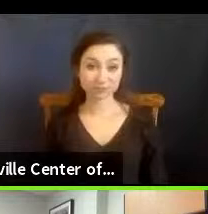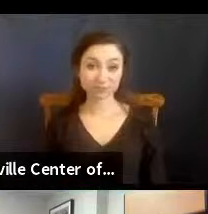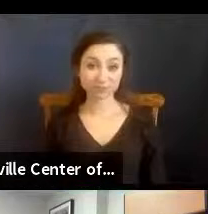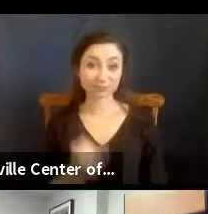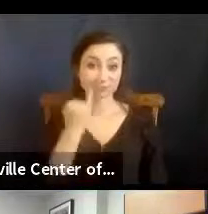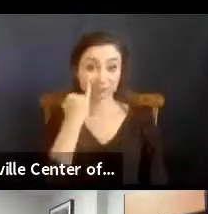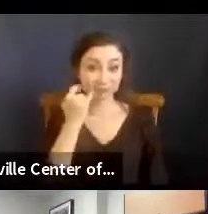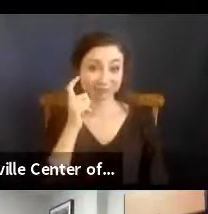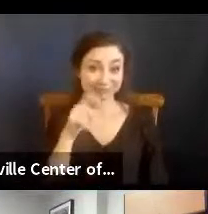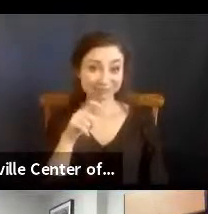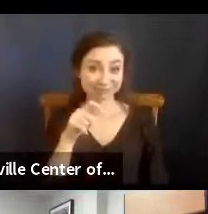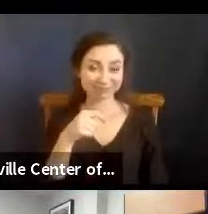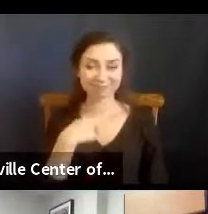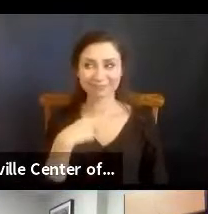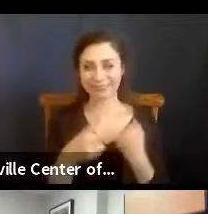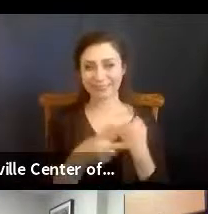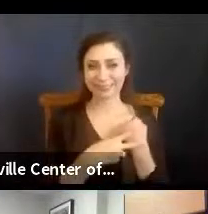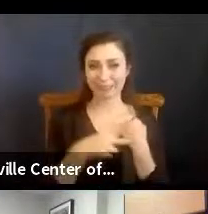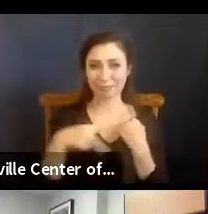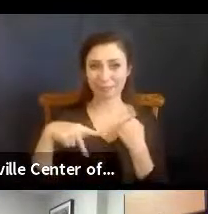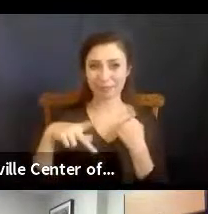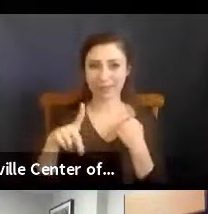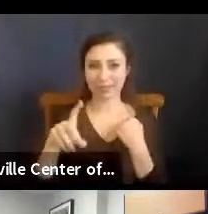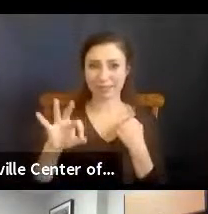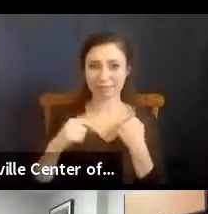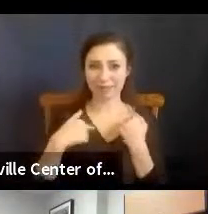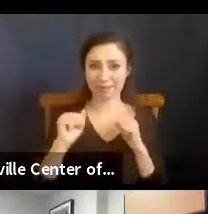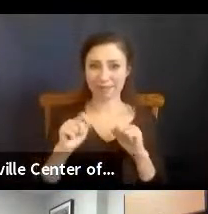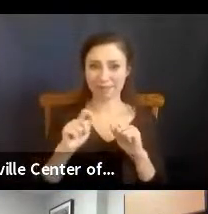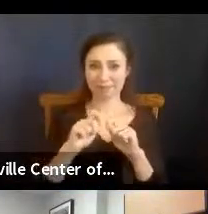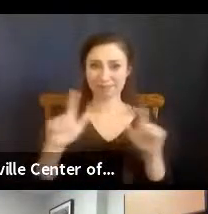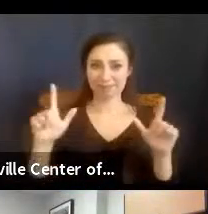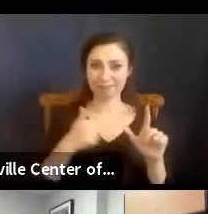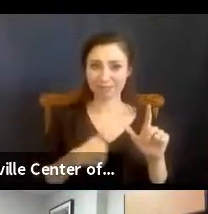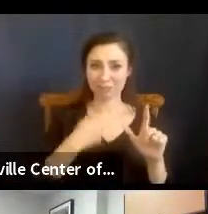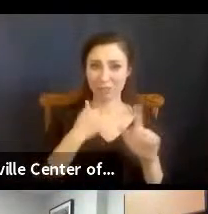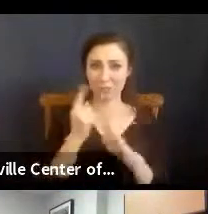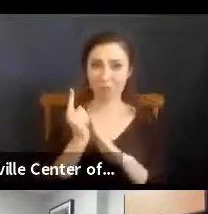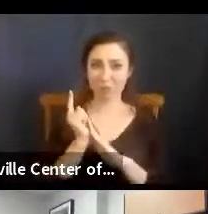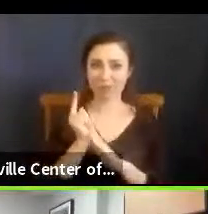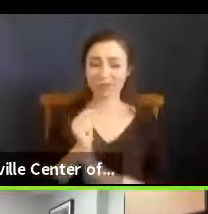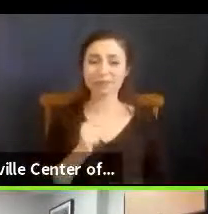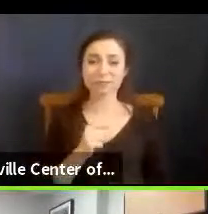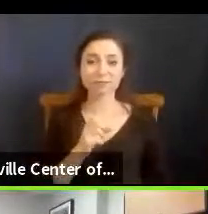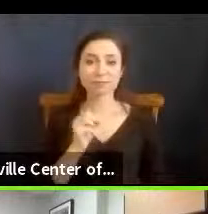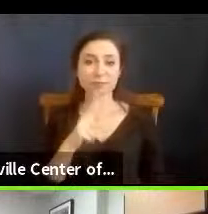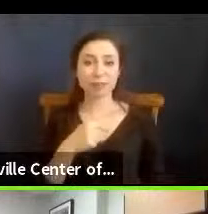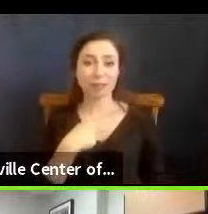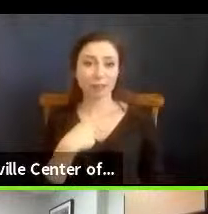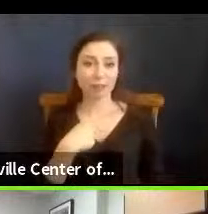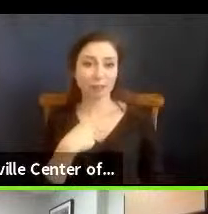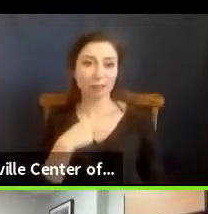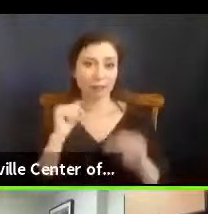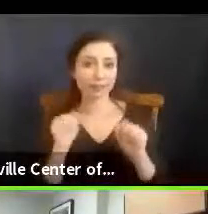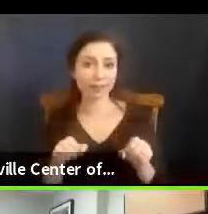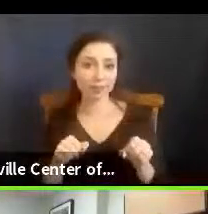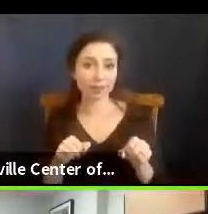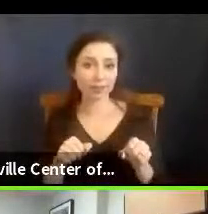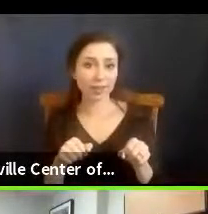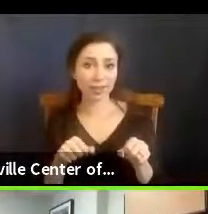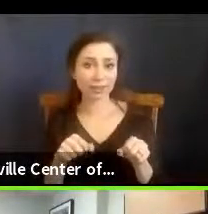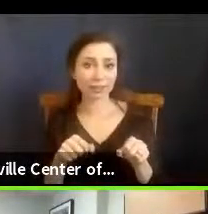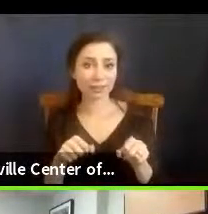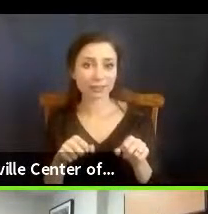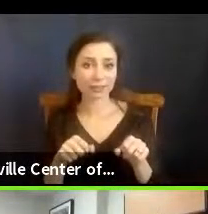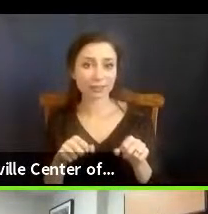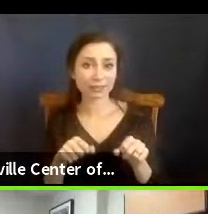needed, I'm gonna save it as a PDF real quick. I think I'm just, give me a second, sorry. okay. I was going to say, I think I can